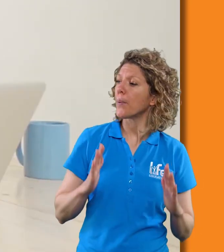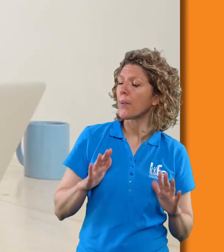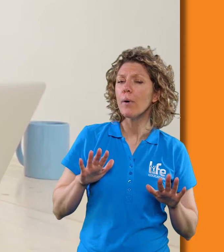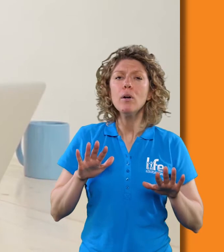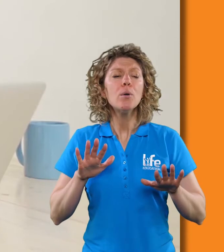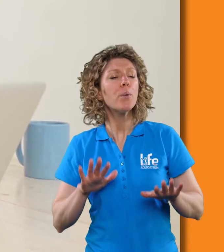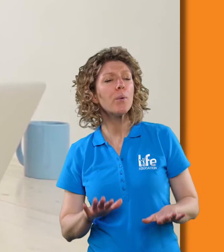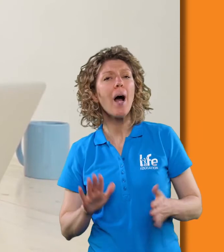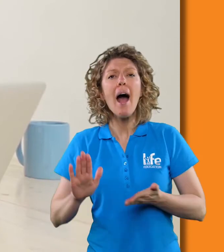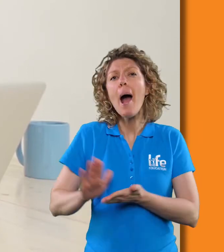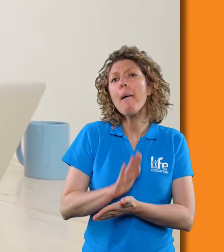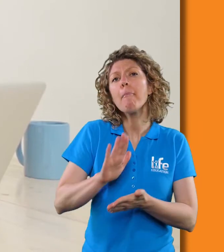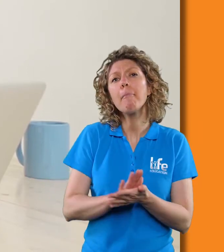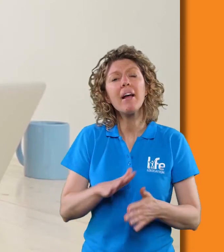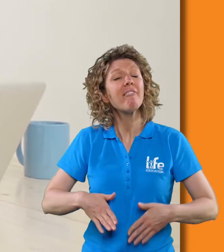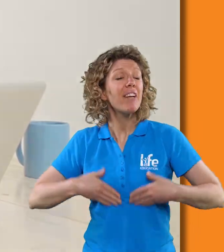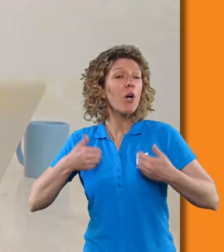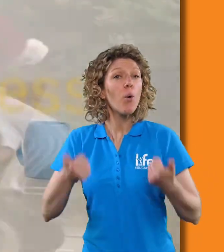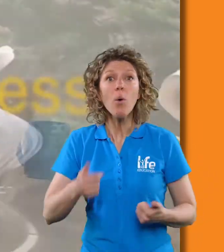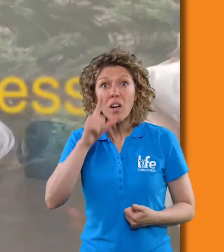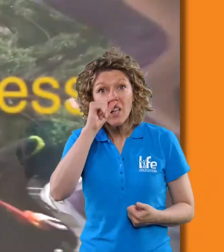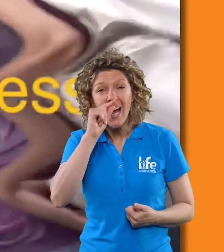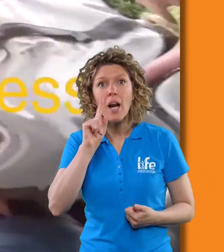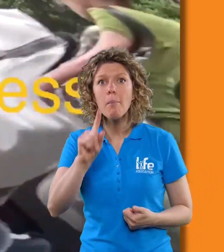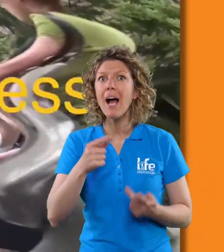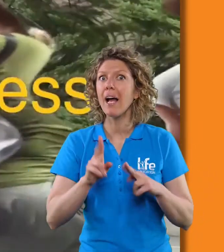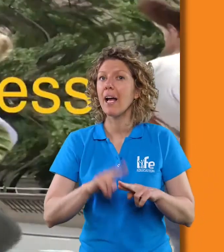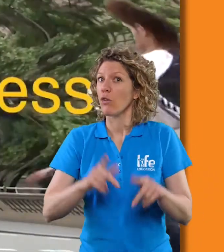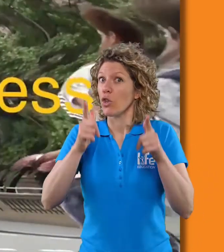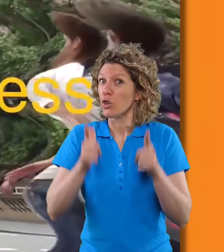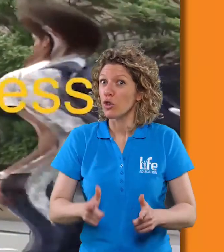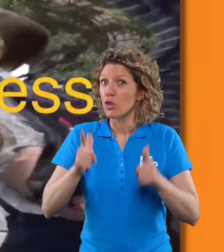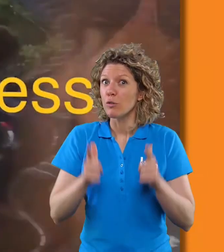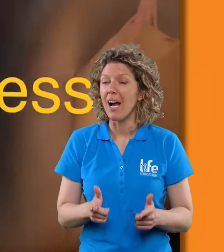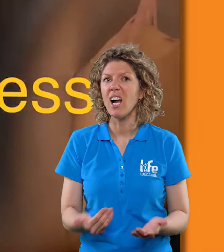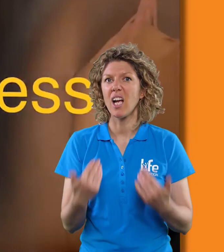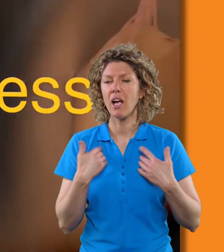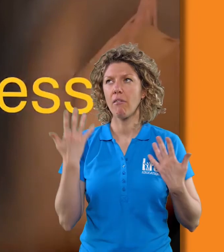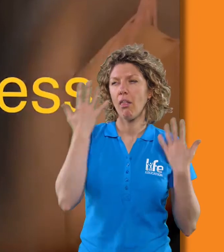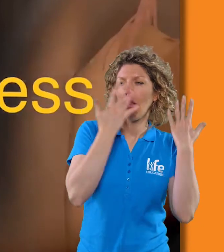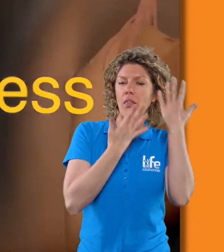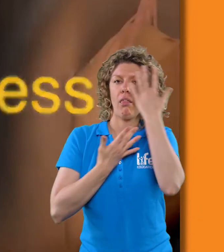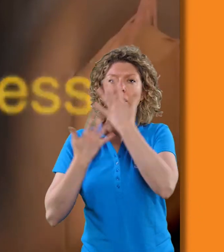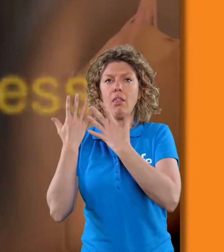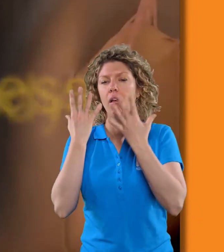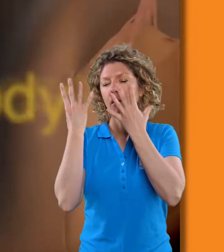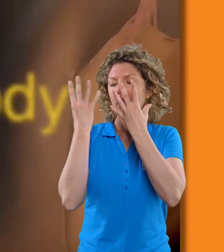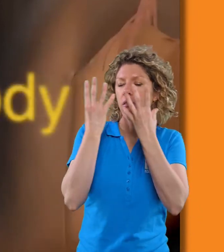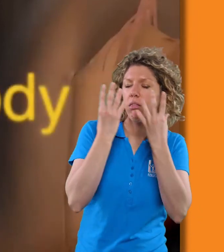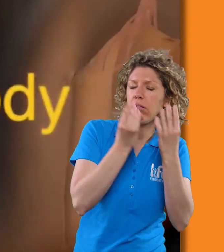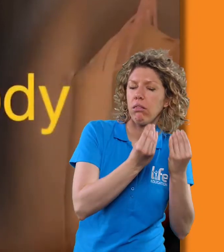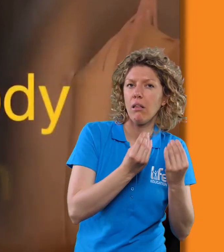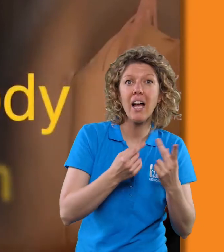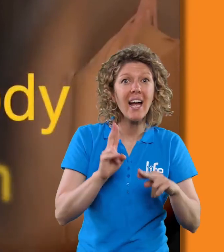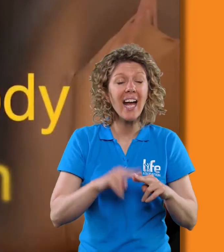and contentment. But larger doses can cause drowsiness and sleepiness. If the dose is too large, the body